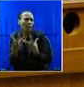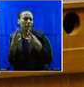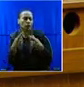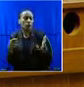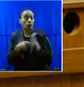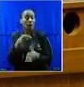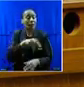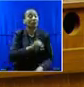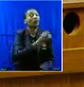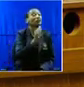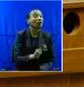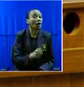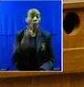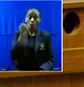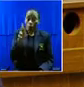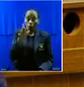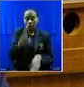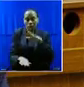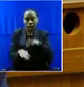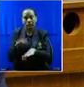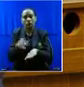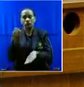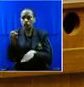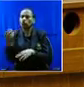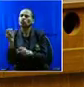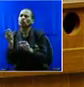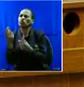the steps taken to improve localization.